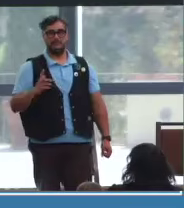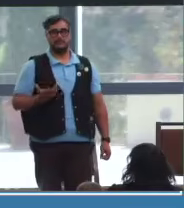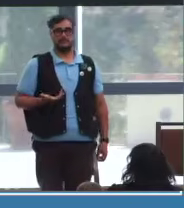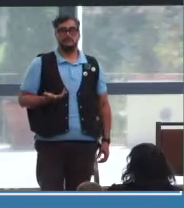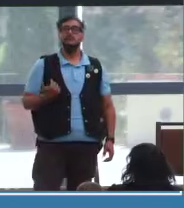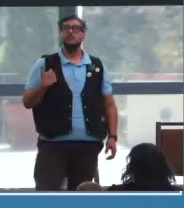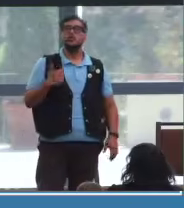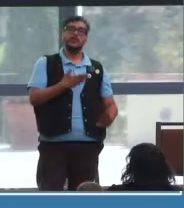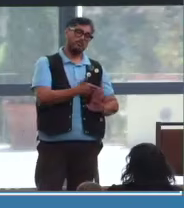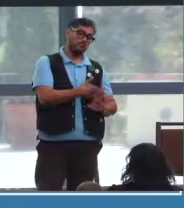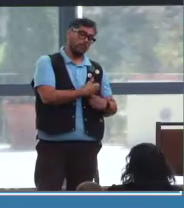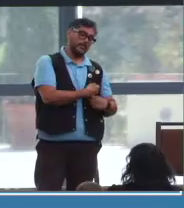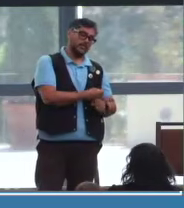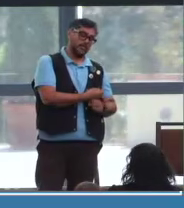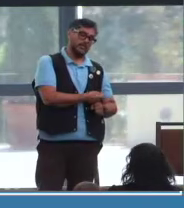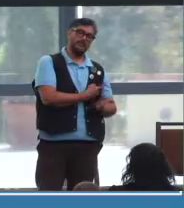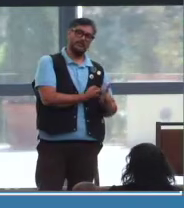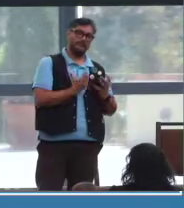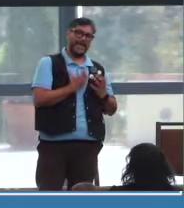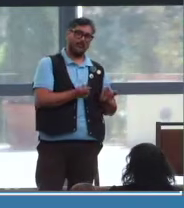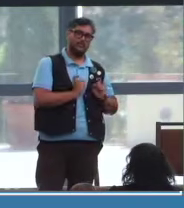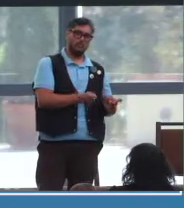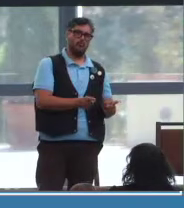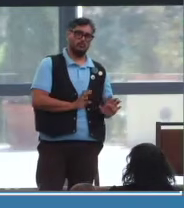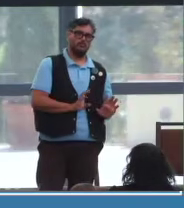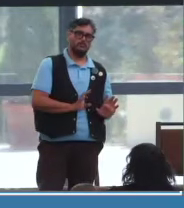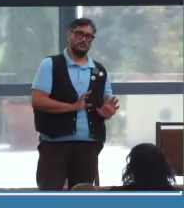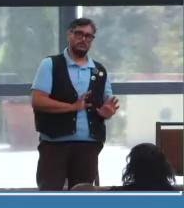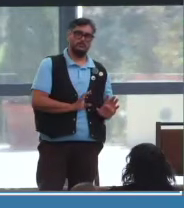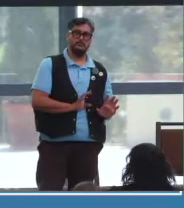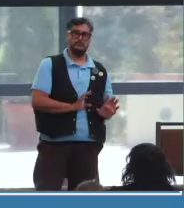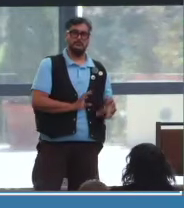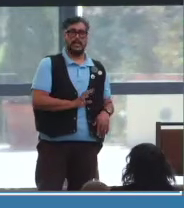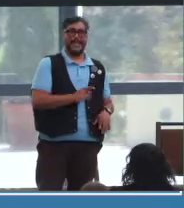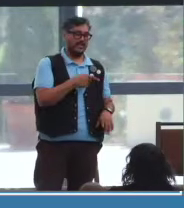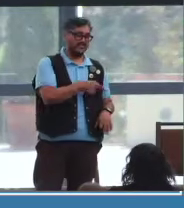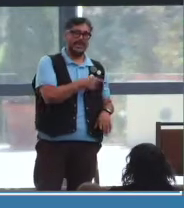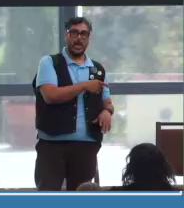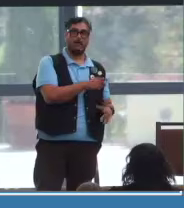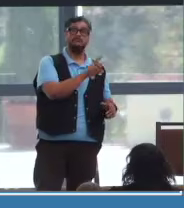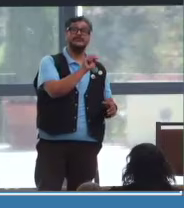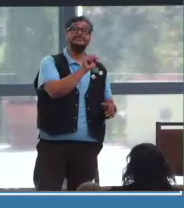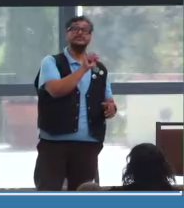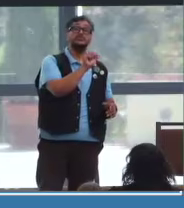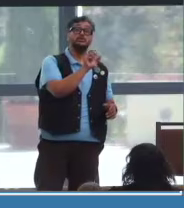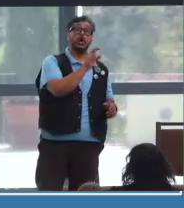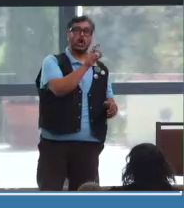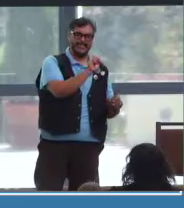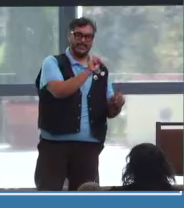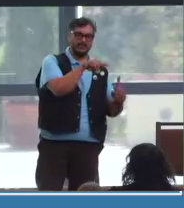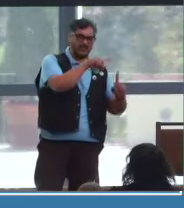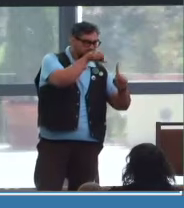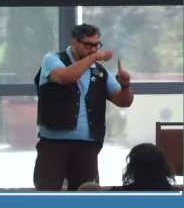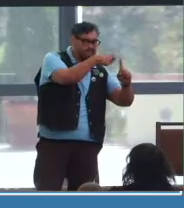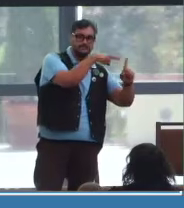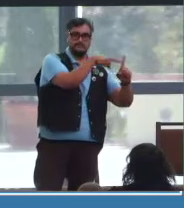We've pre-generated these CAR T cells from a healthy donor that are targeting B cells, and we freeze them